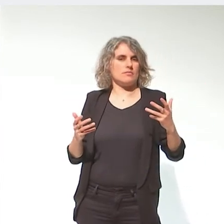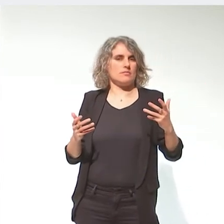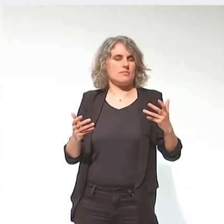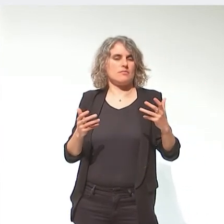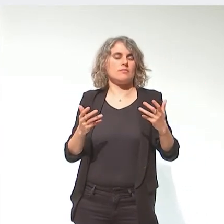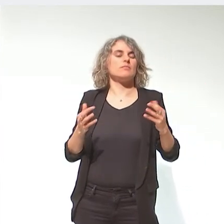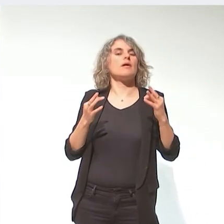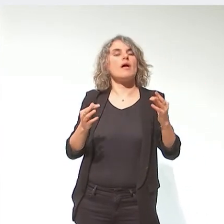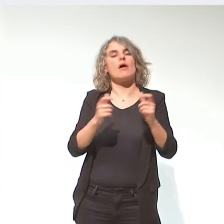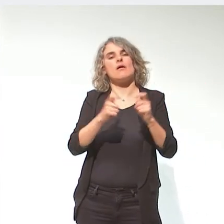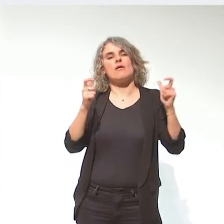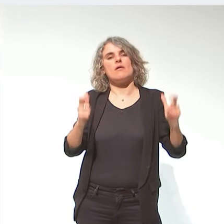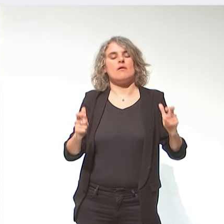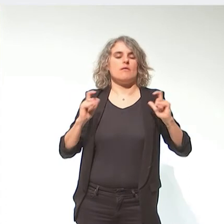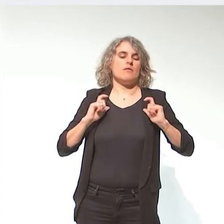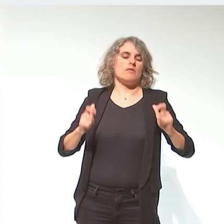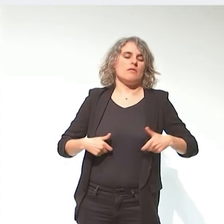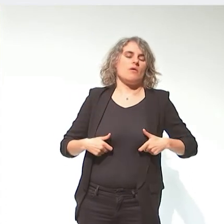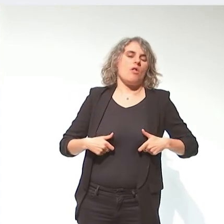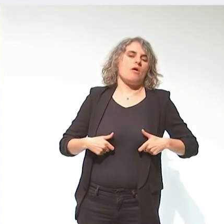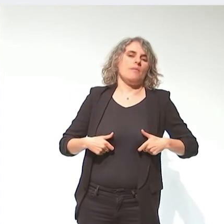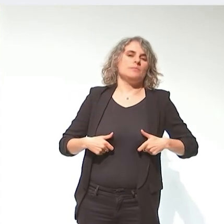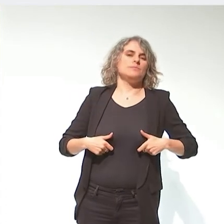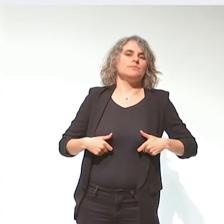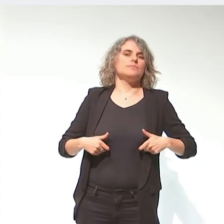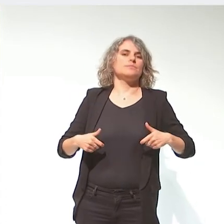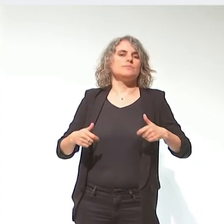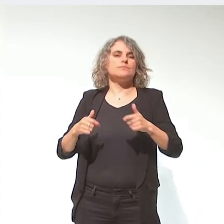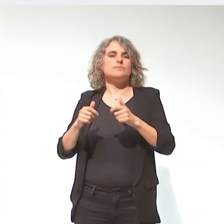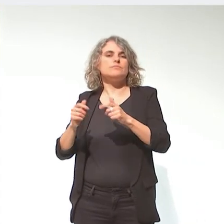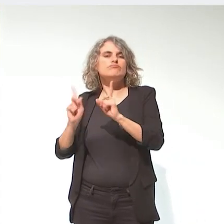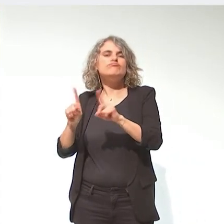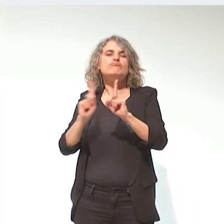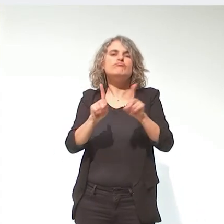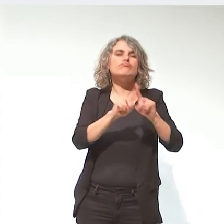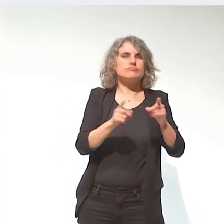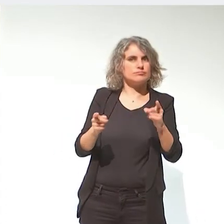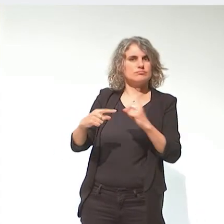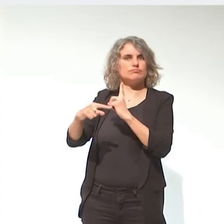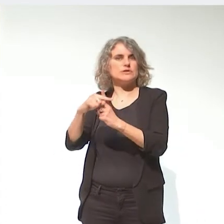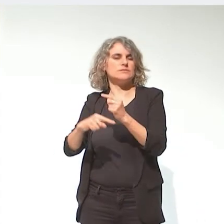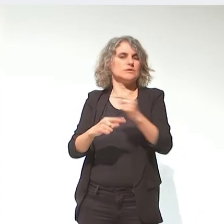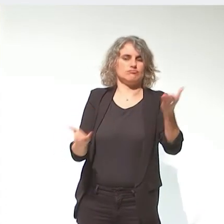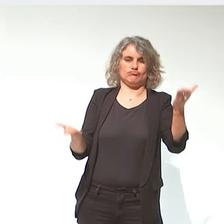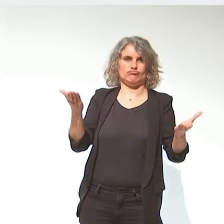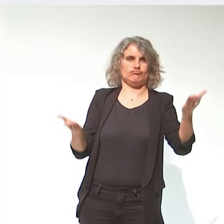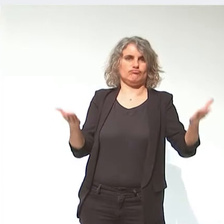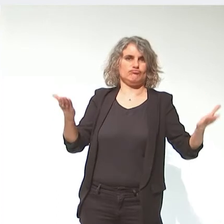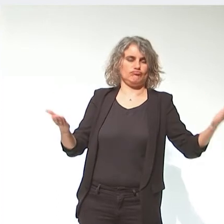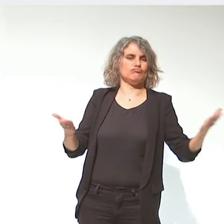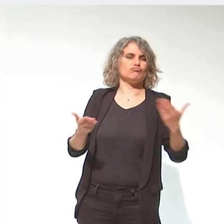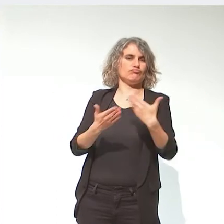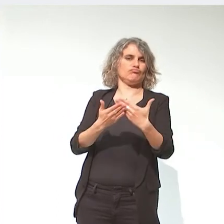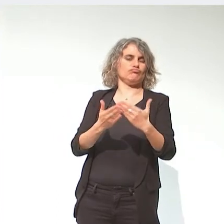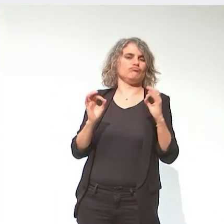disadvantages all of these solutions. So that's why we fully support all